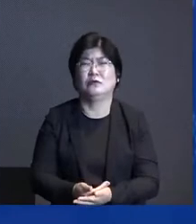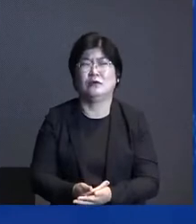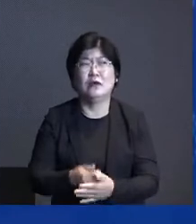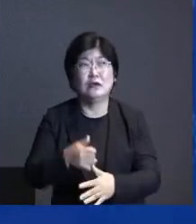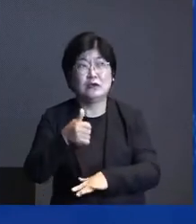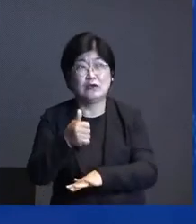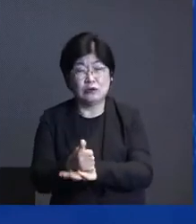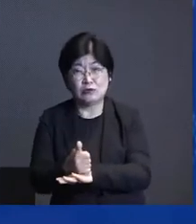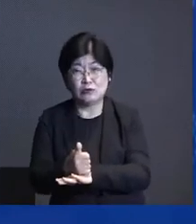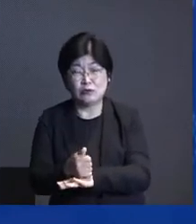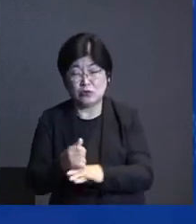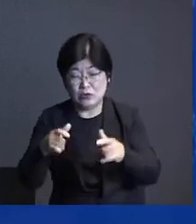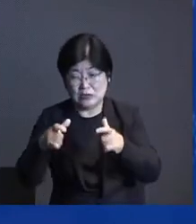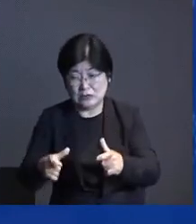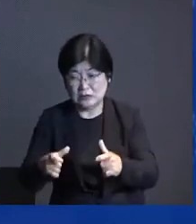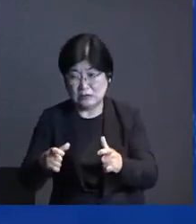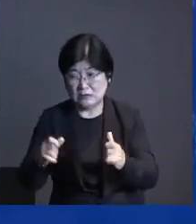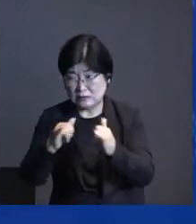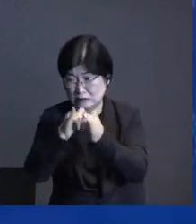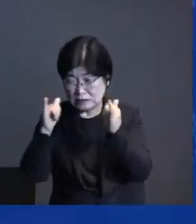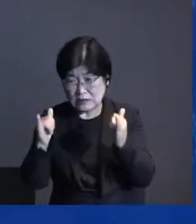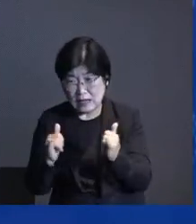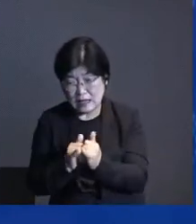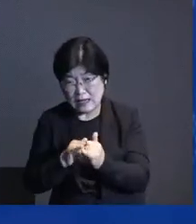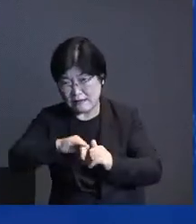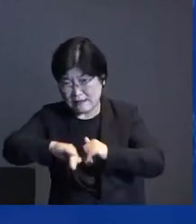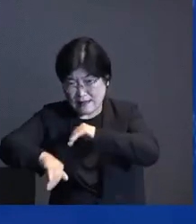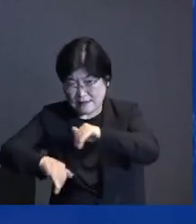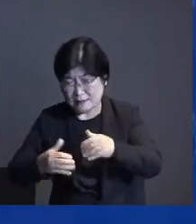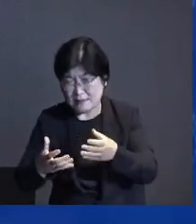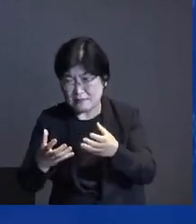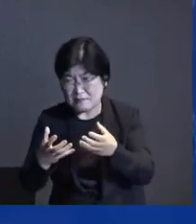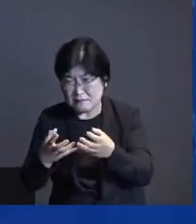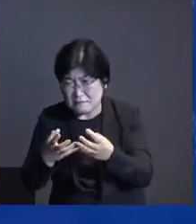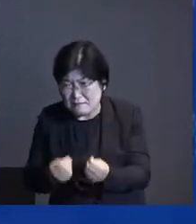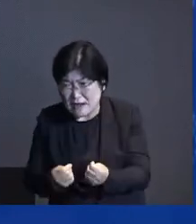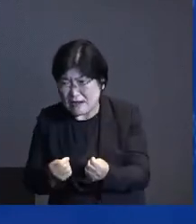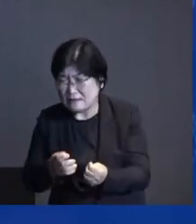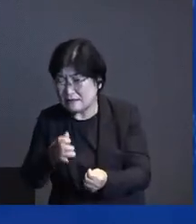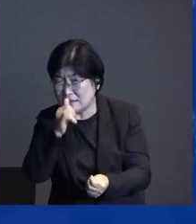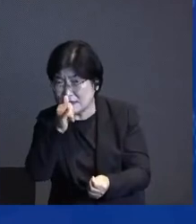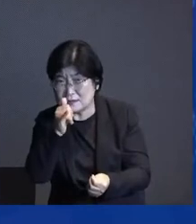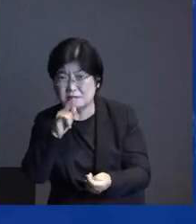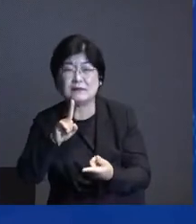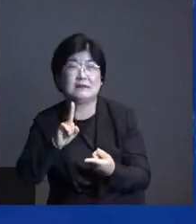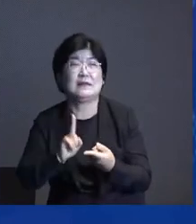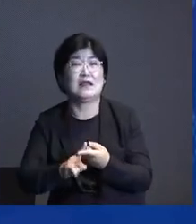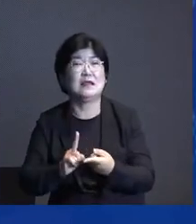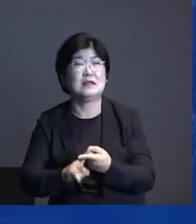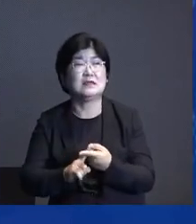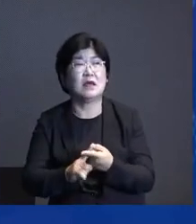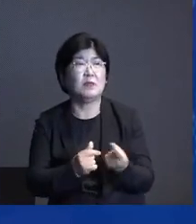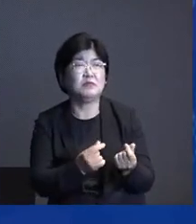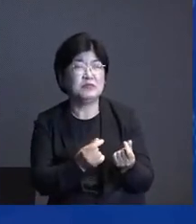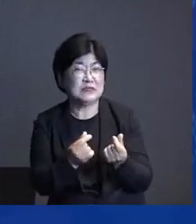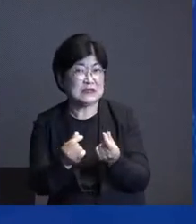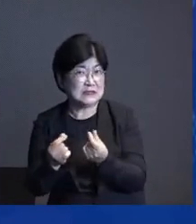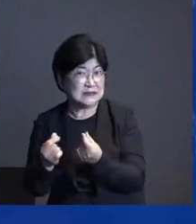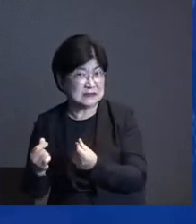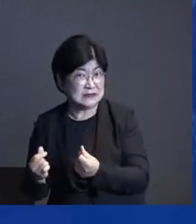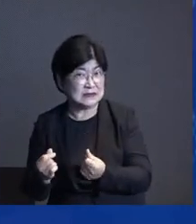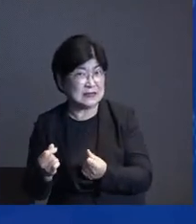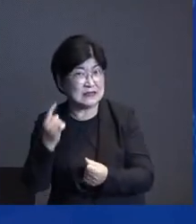involvement in many projects. So that's the good lessons learned from